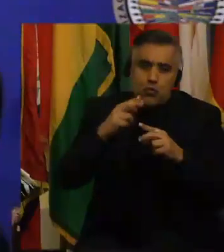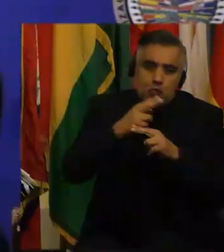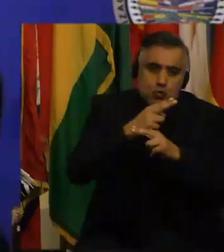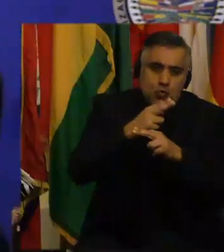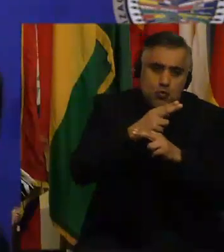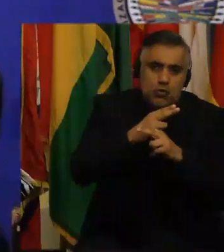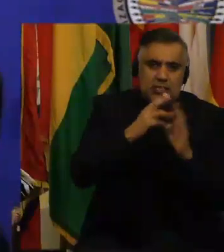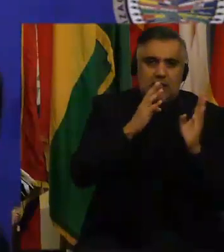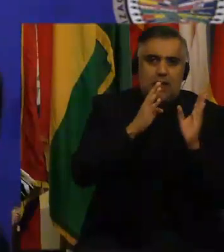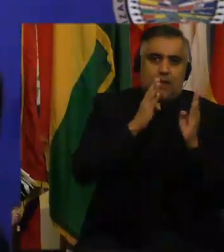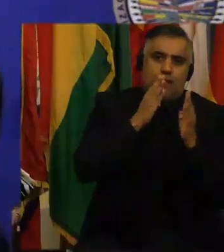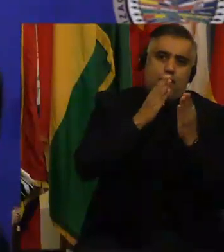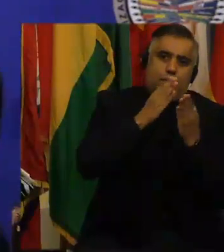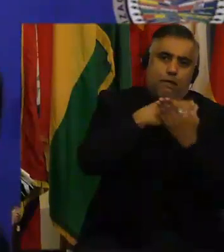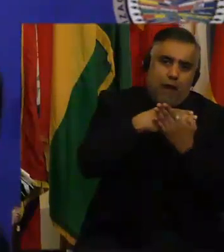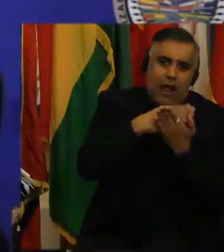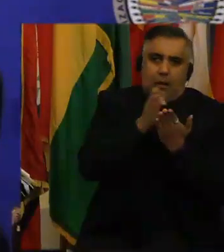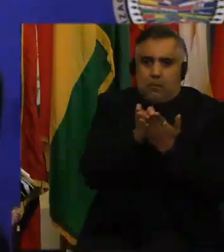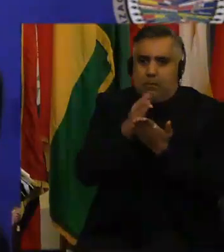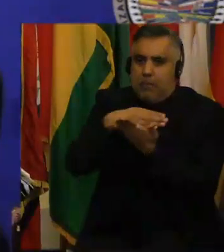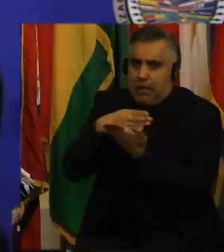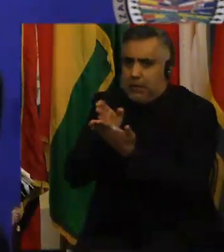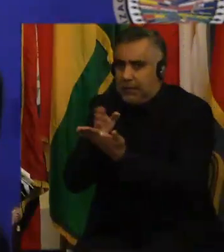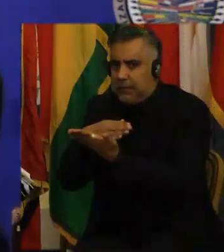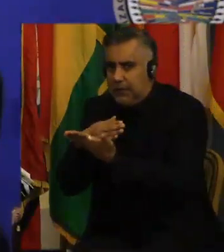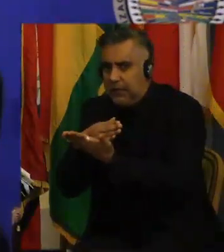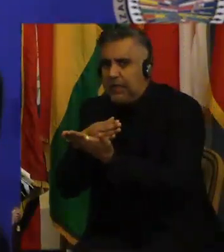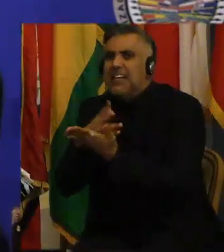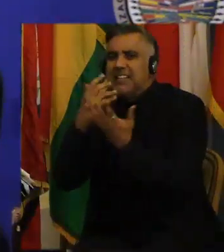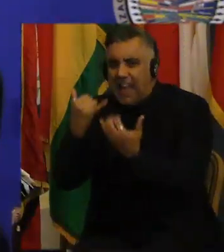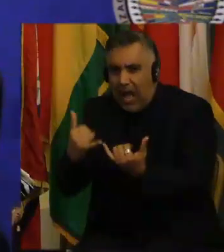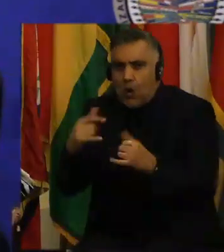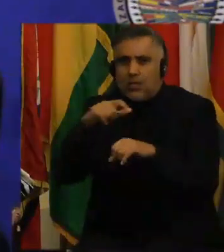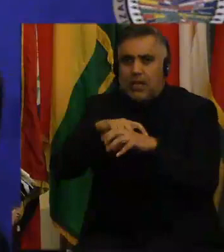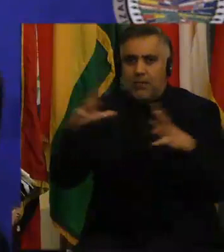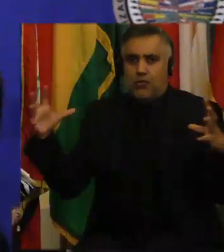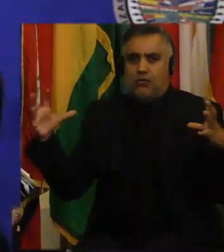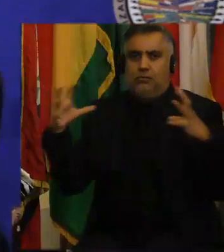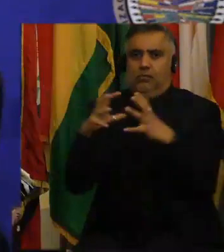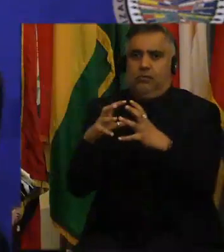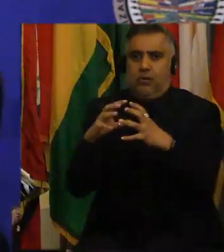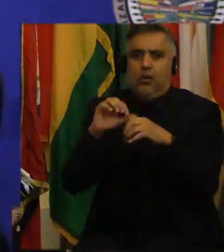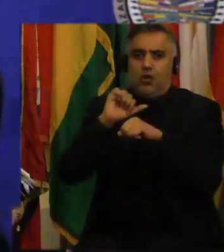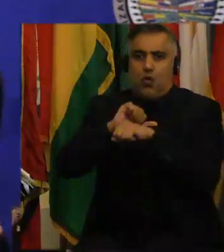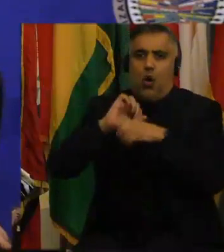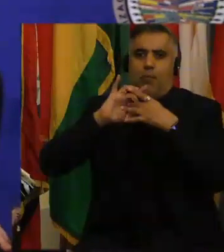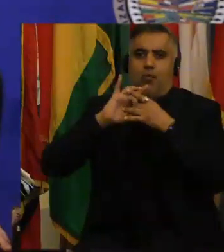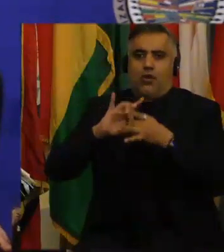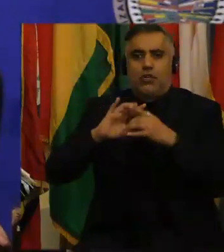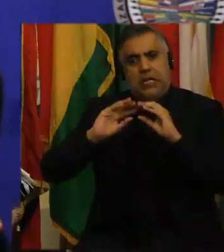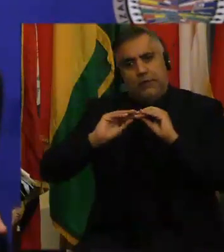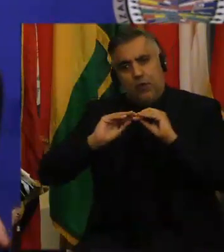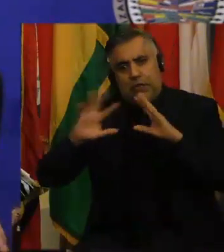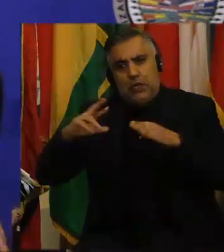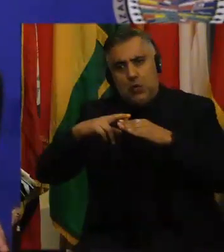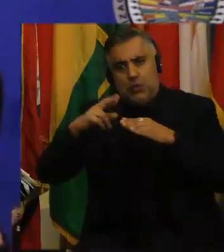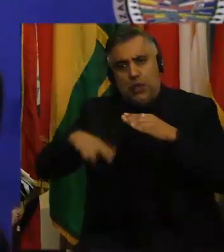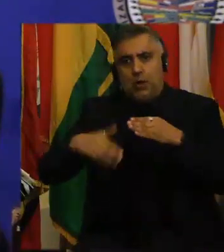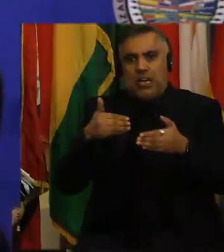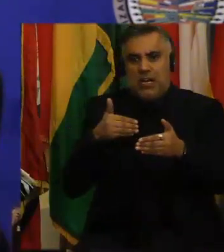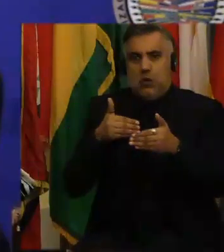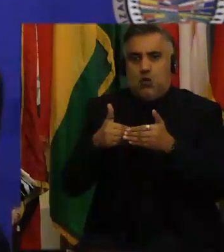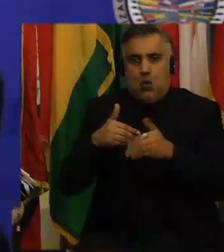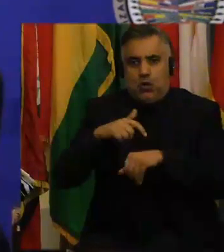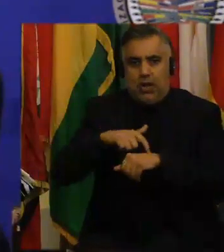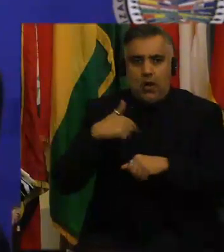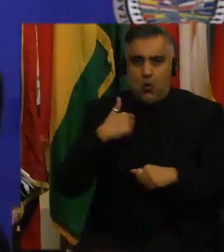this fragmented approach that we had up to now, that now it is time for synergies, for cooperation, and for clear results in a shorter term. We